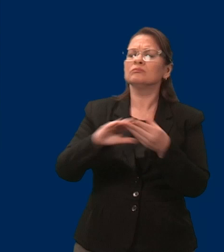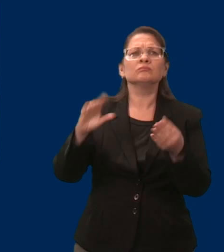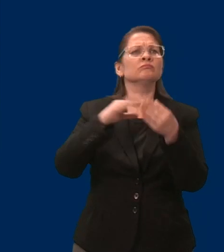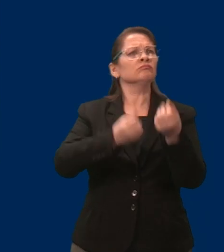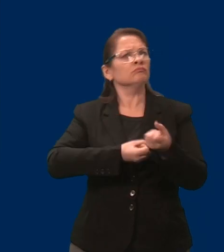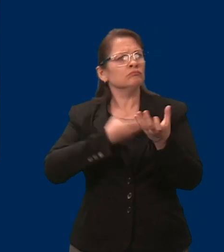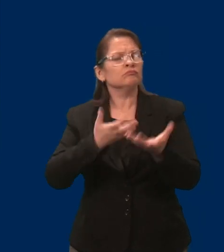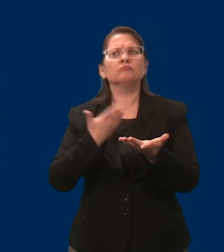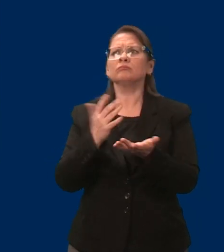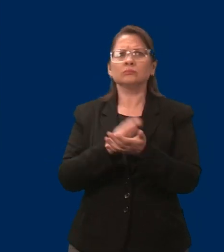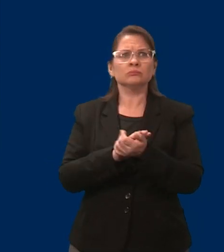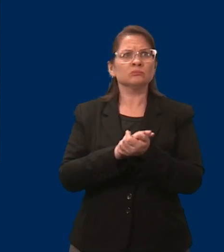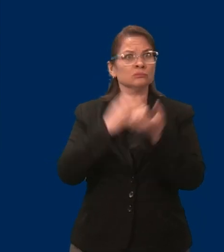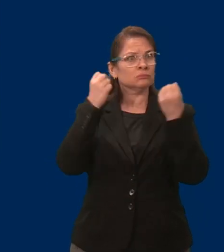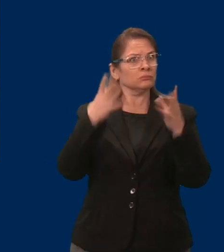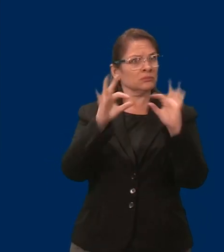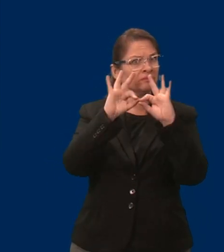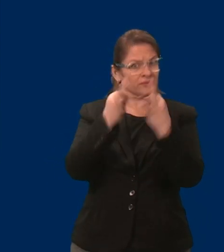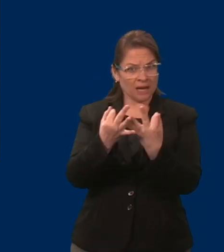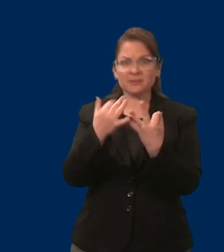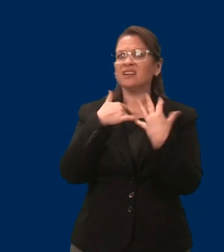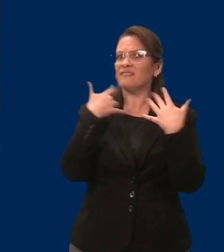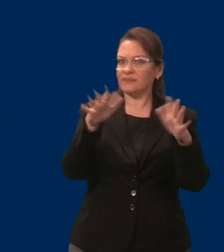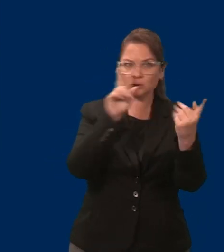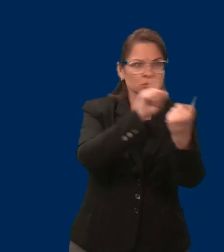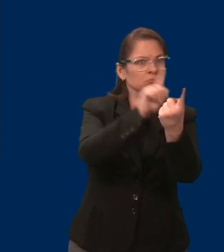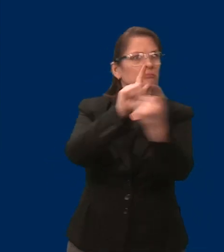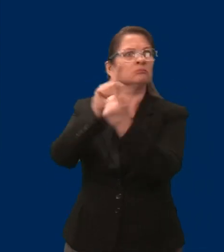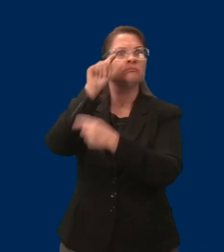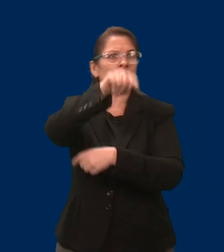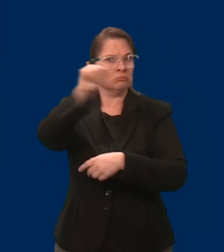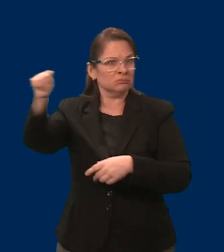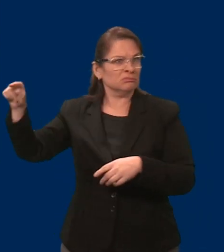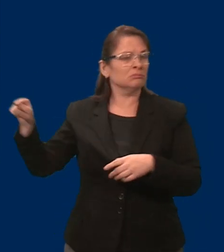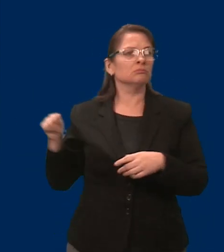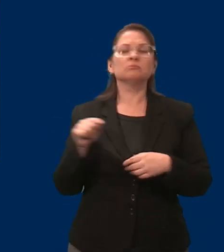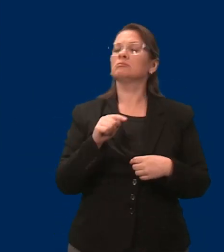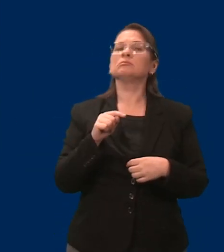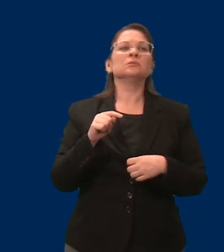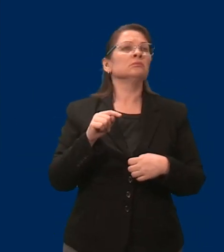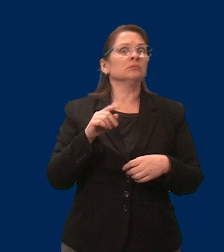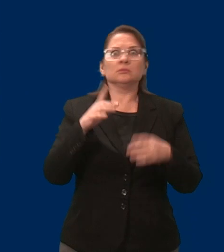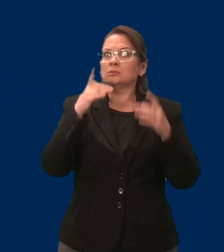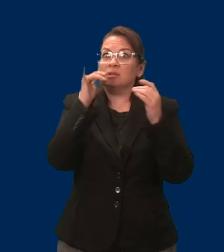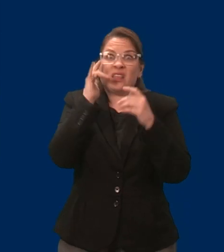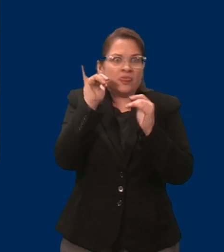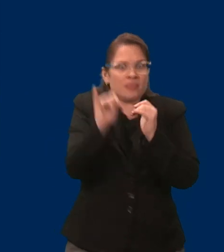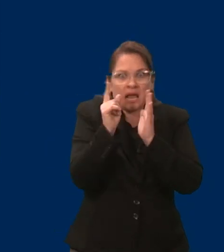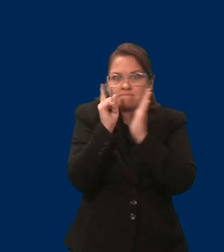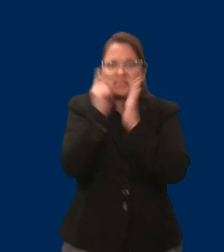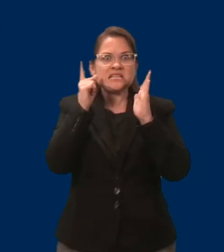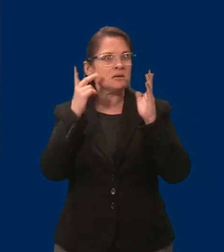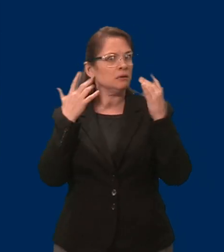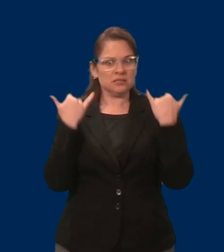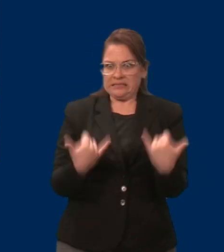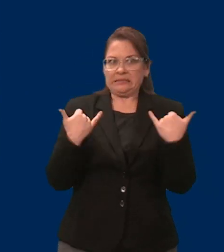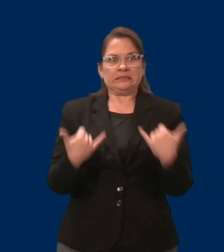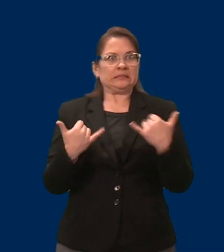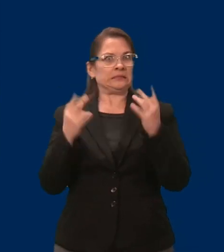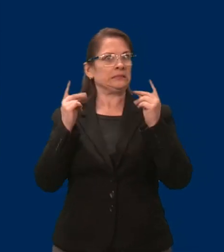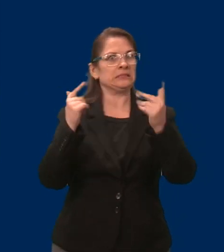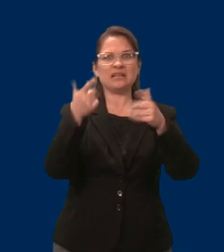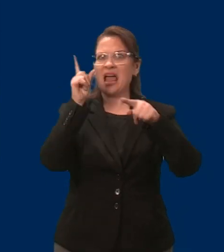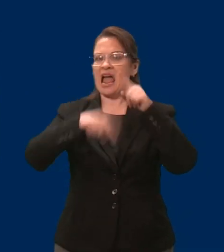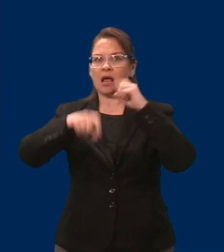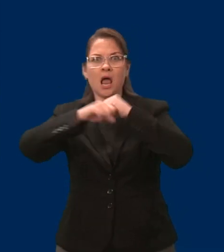yours, Anne, every minute that we have an unnecessary delay to getting a child to the correct care is a minute that